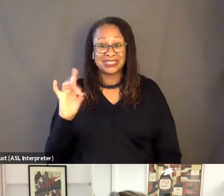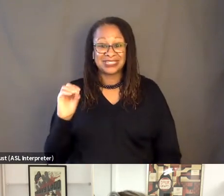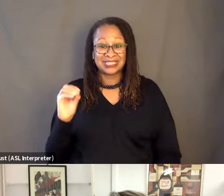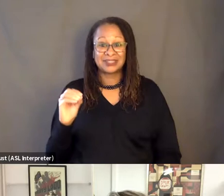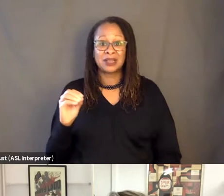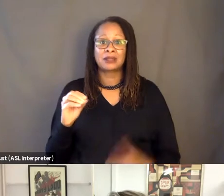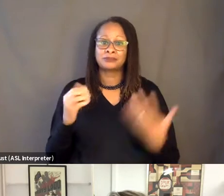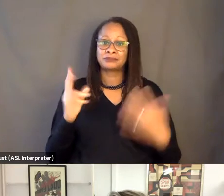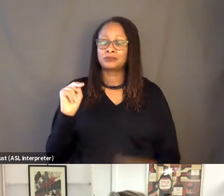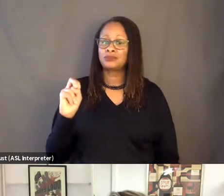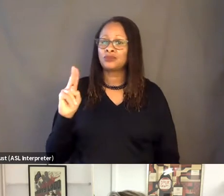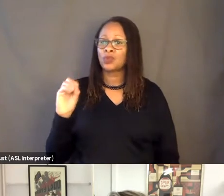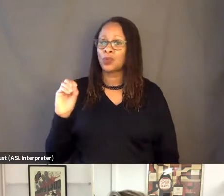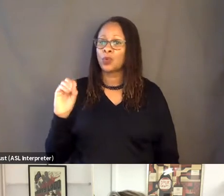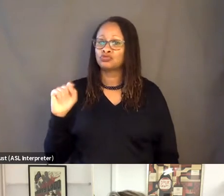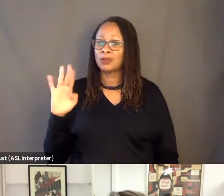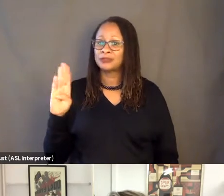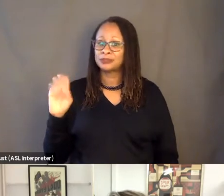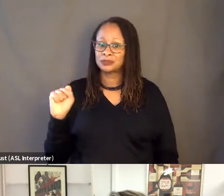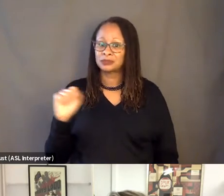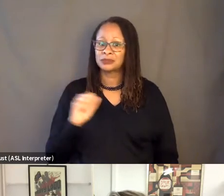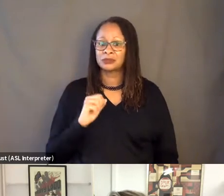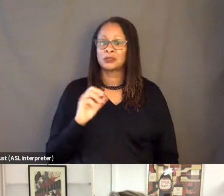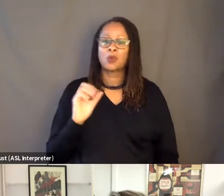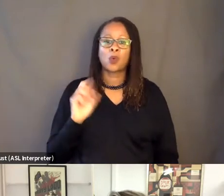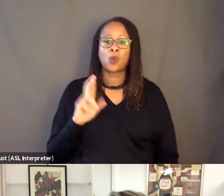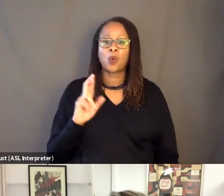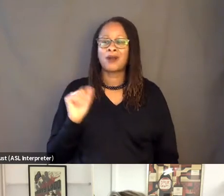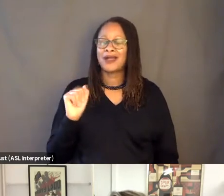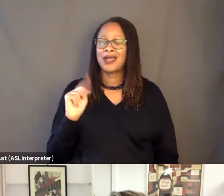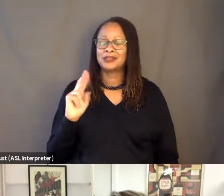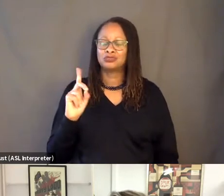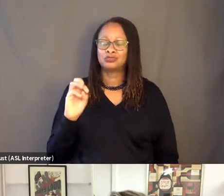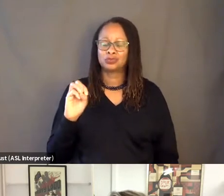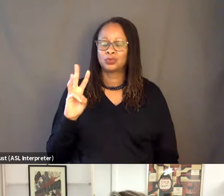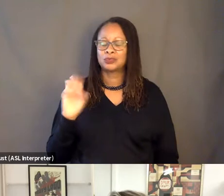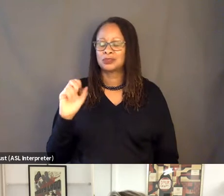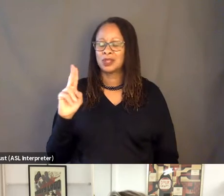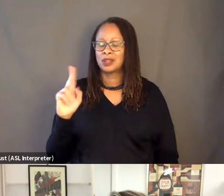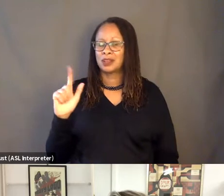Neurotribes or Andrew Solomon's Far From the Tree.